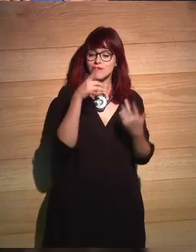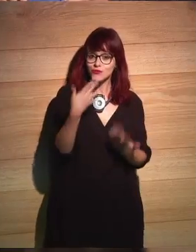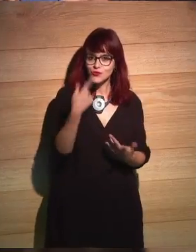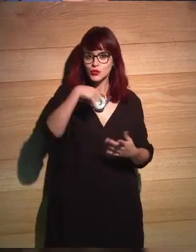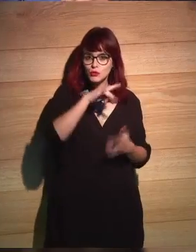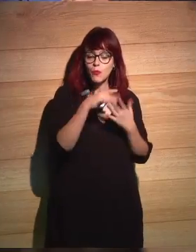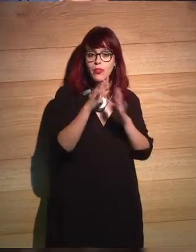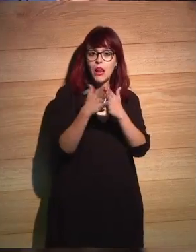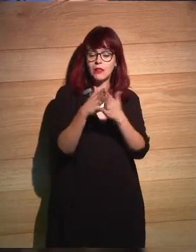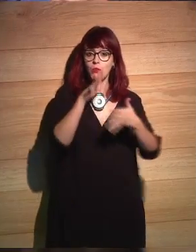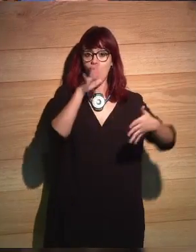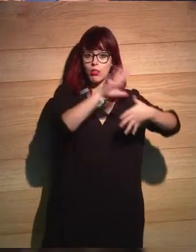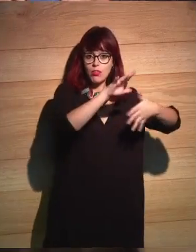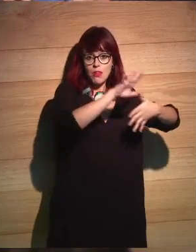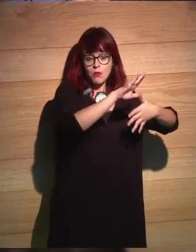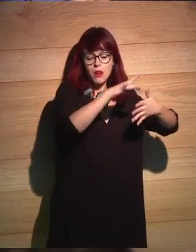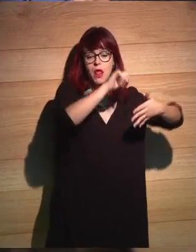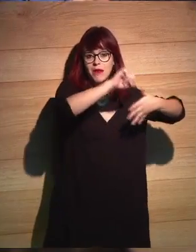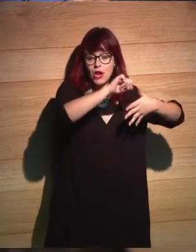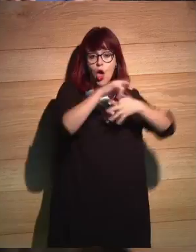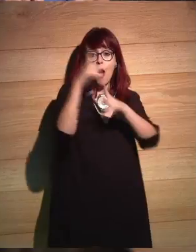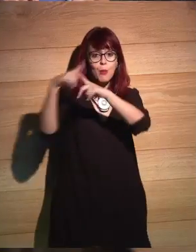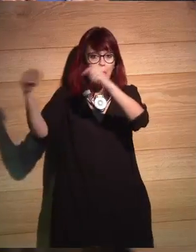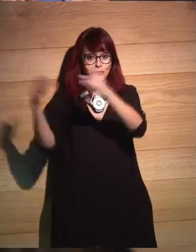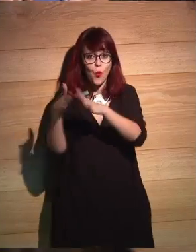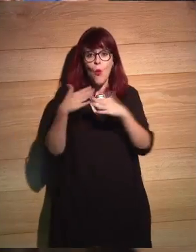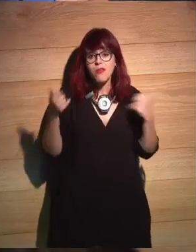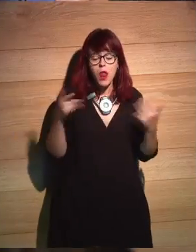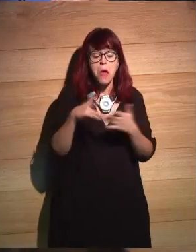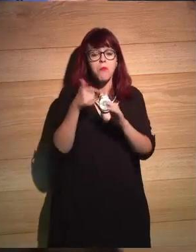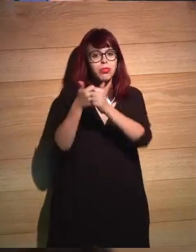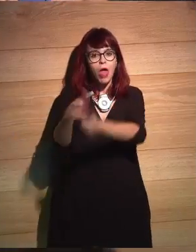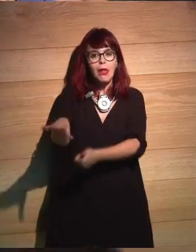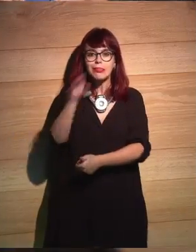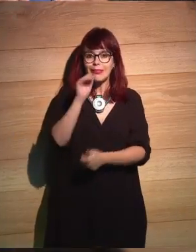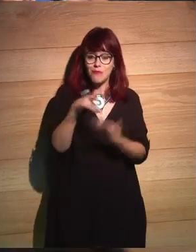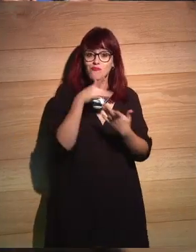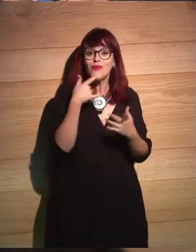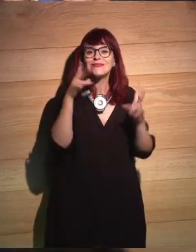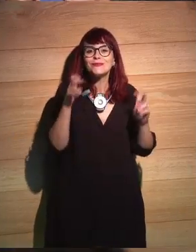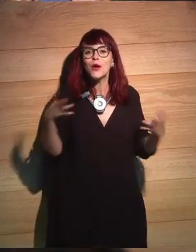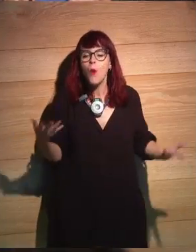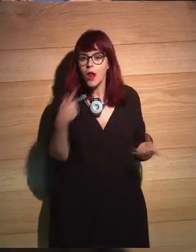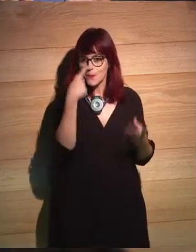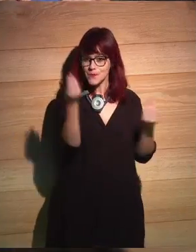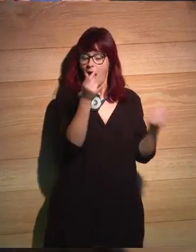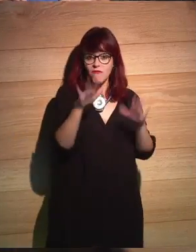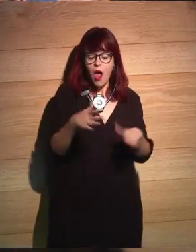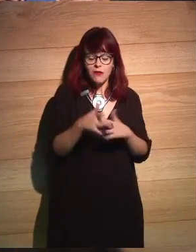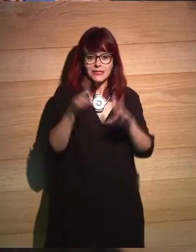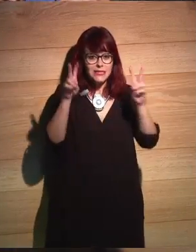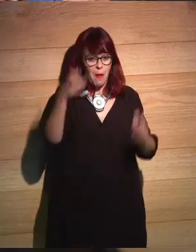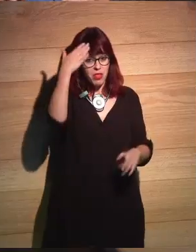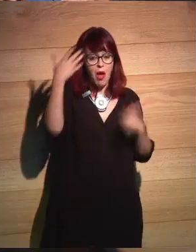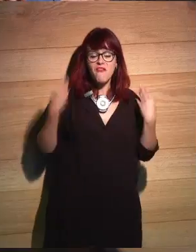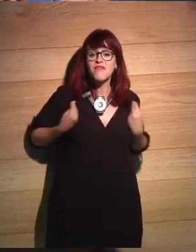book or any book and still understand what it's about, because it's about living and being